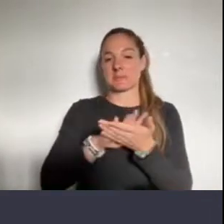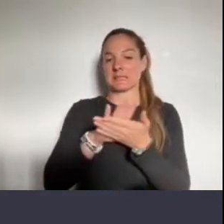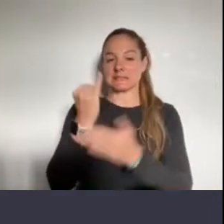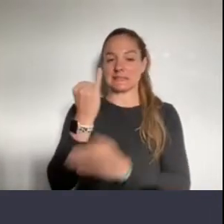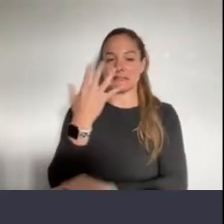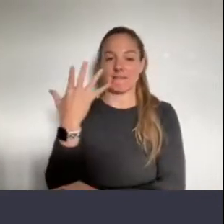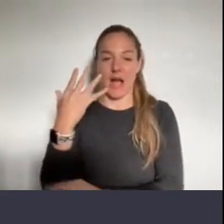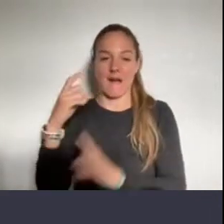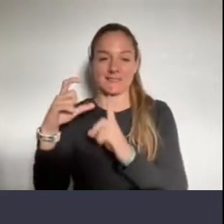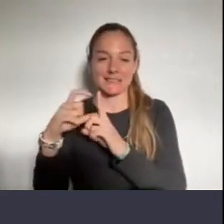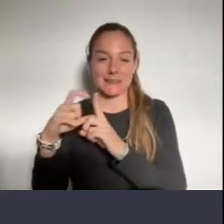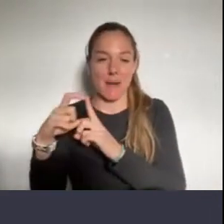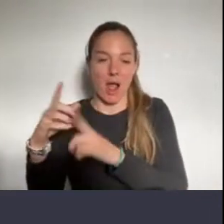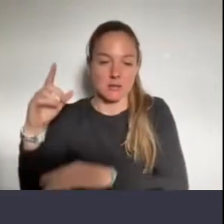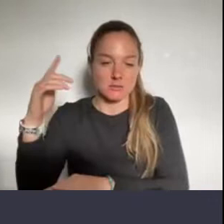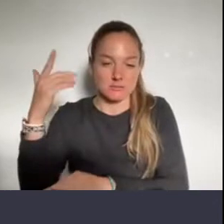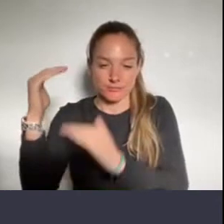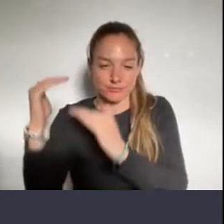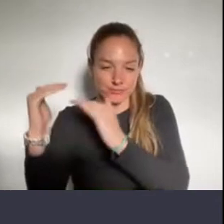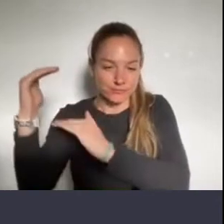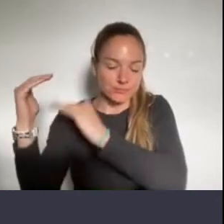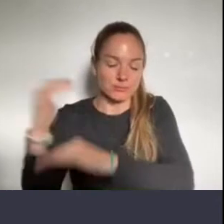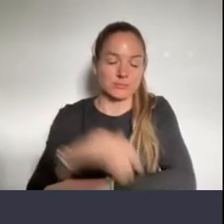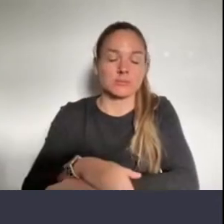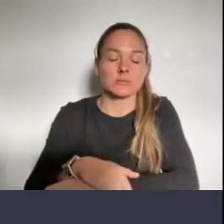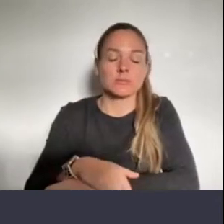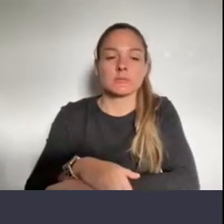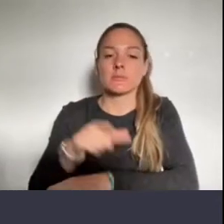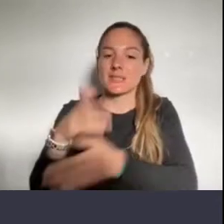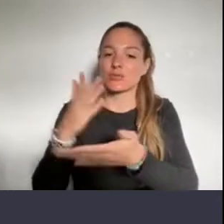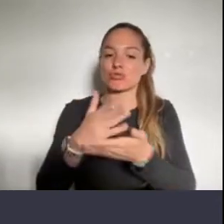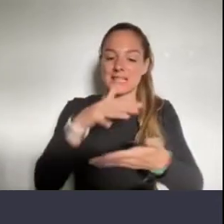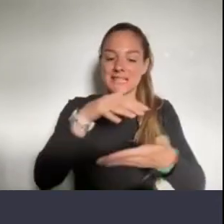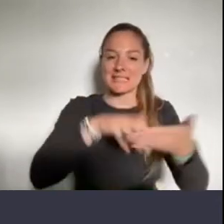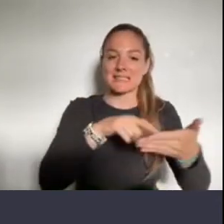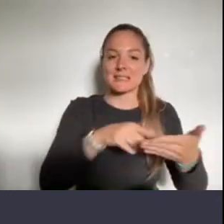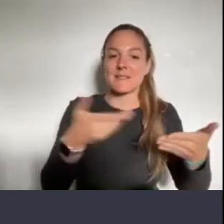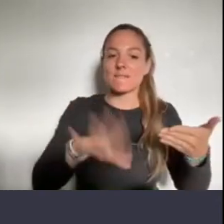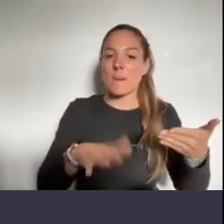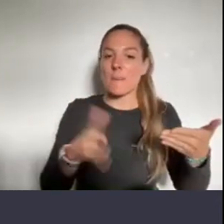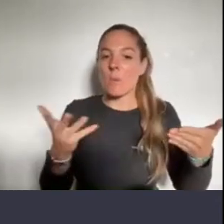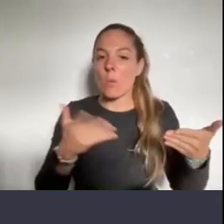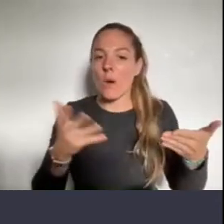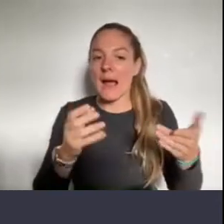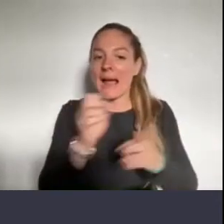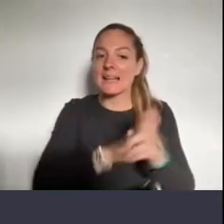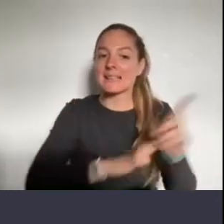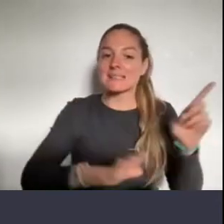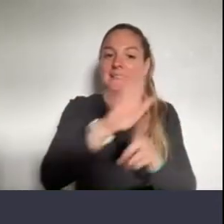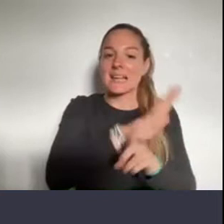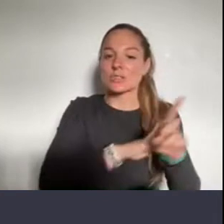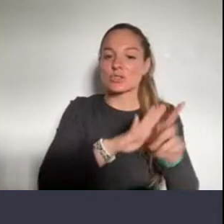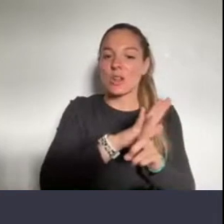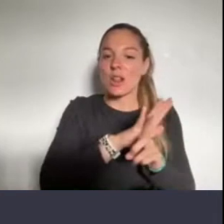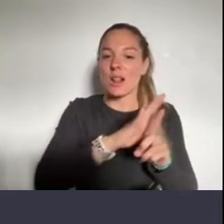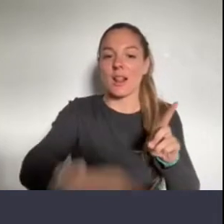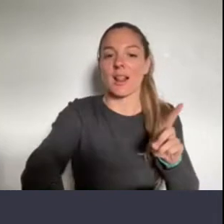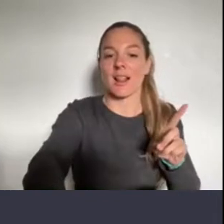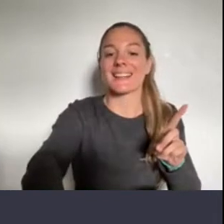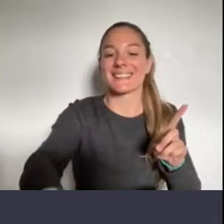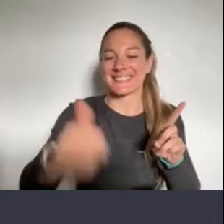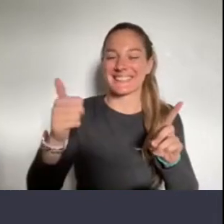greater. That's actually coming from the Office of National Statistics. I'm just conscious that Helen's just frozen on the screen for a second.